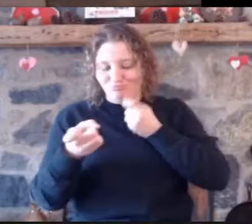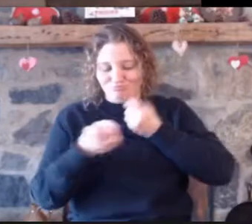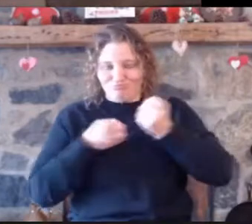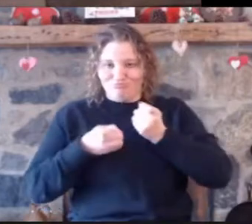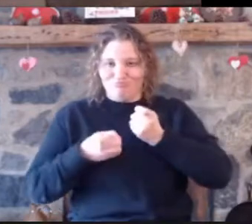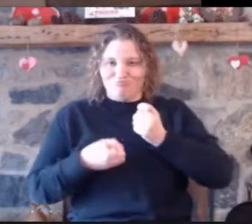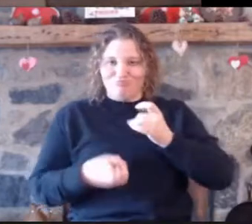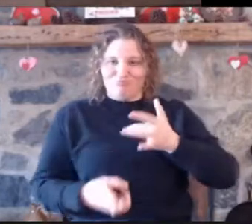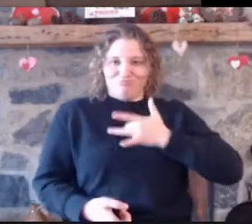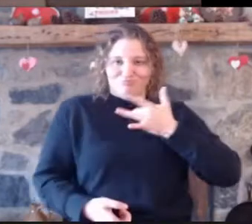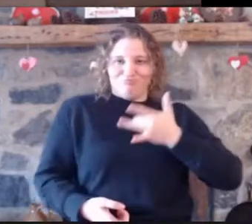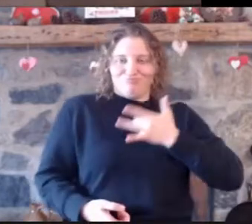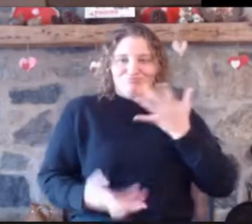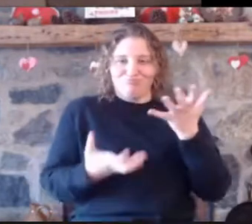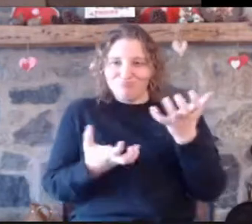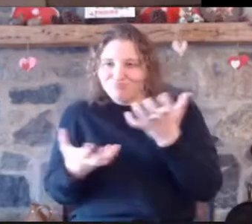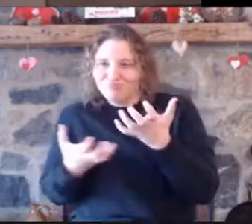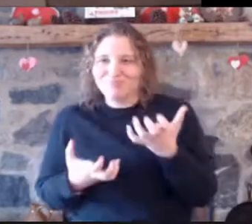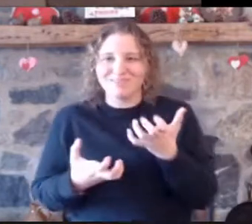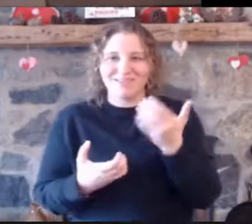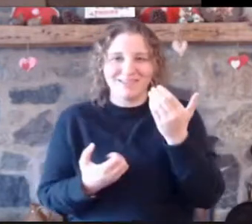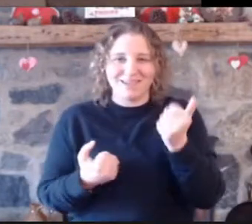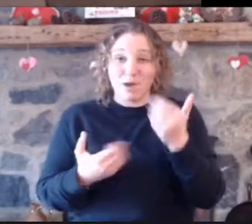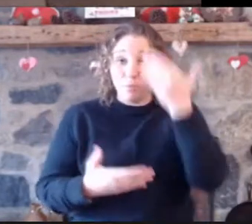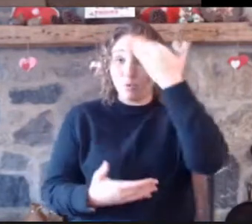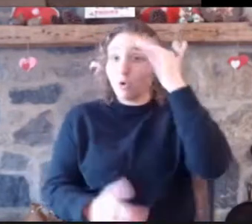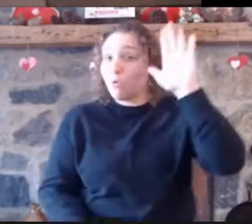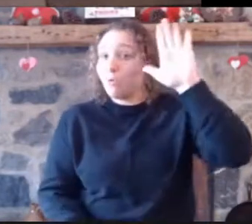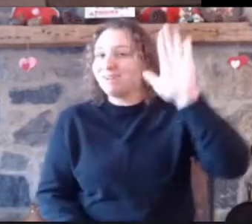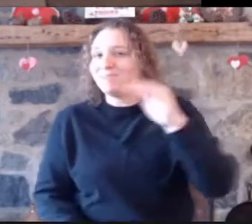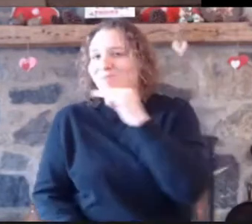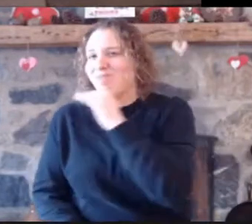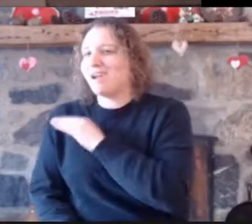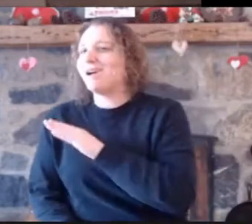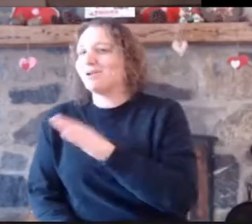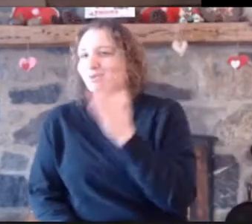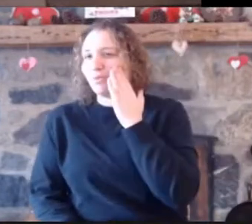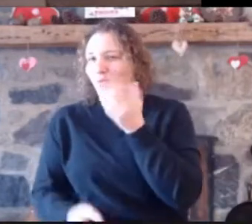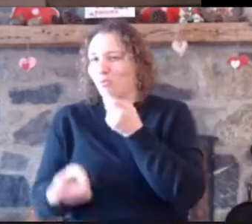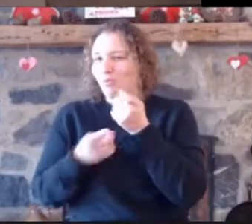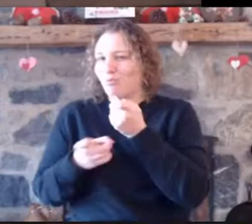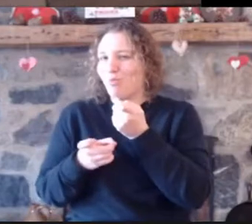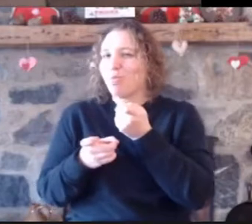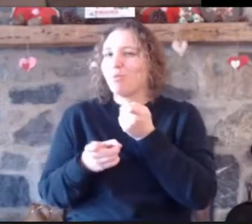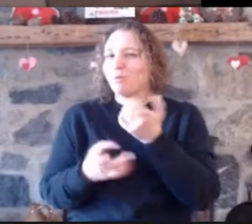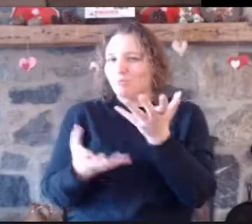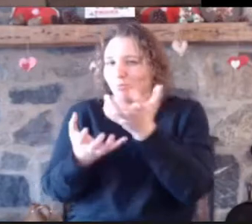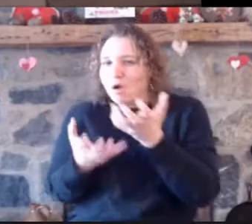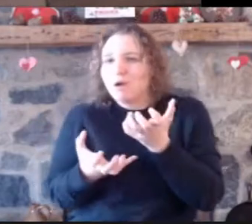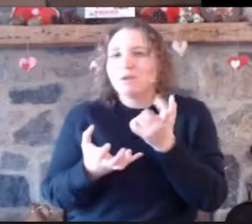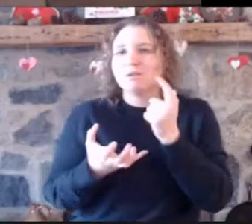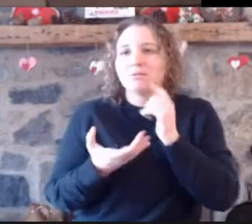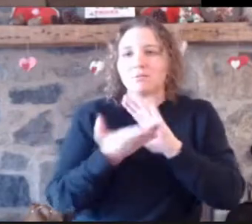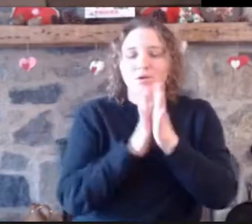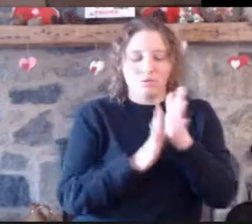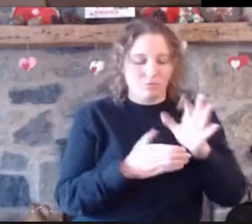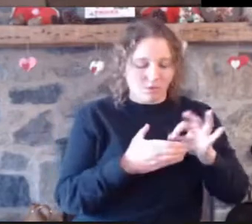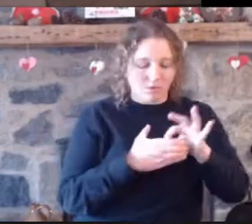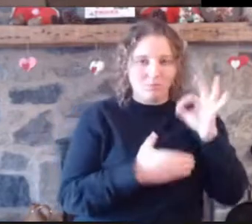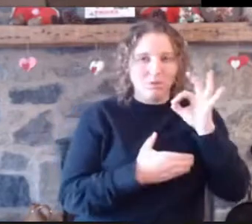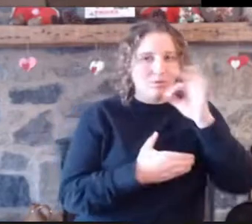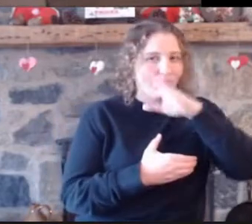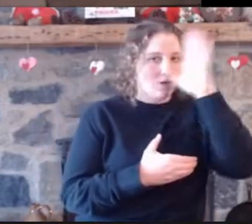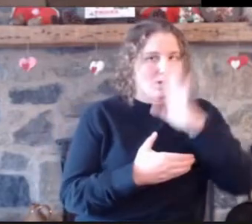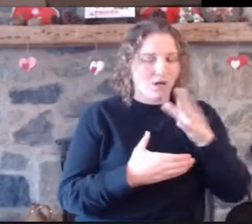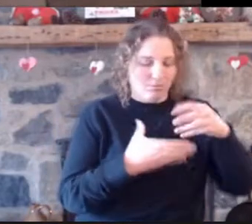like? Liars. You all know what it's like to be ruled by your flesh. To then suddenly rule by the Spirit of God